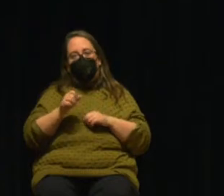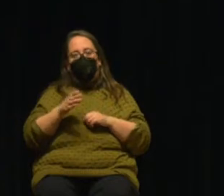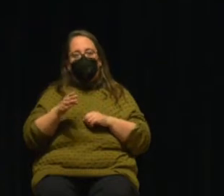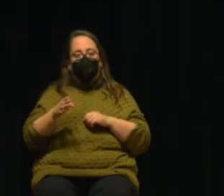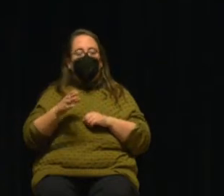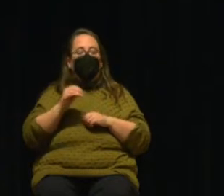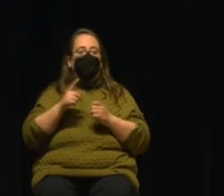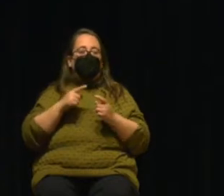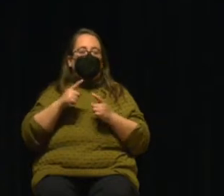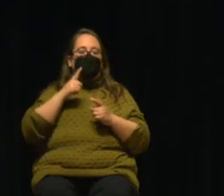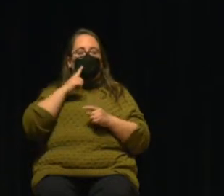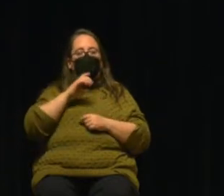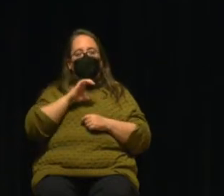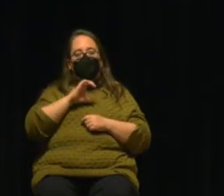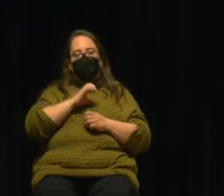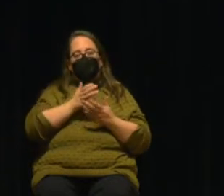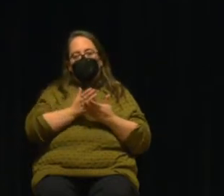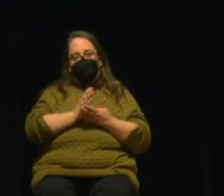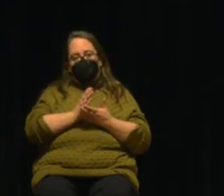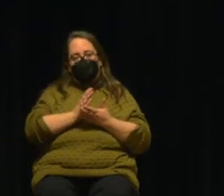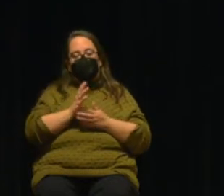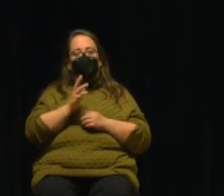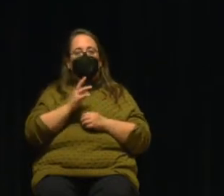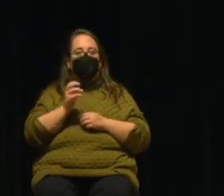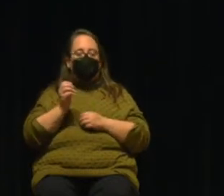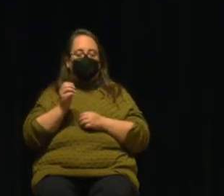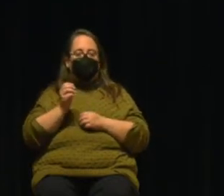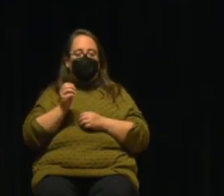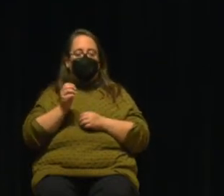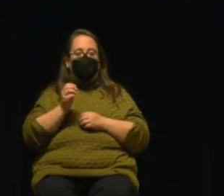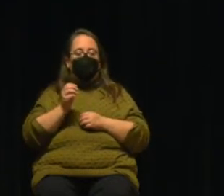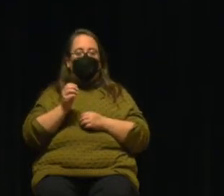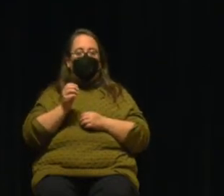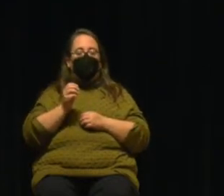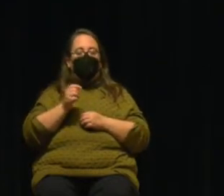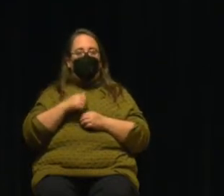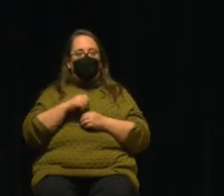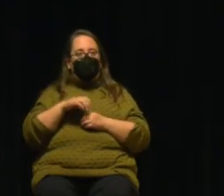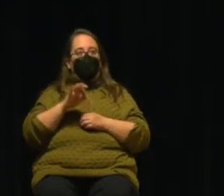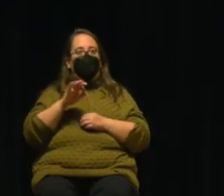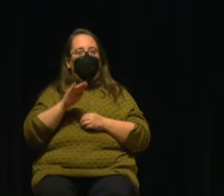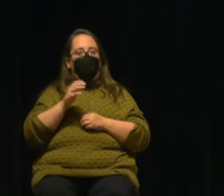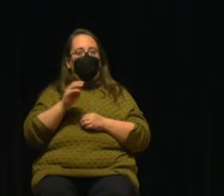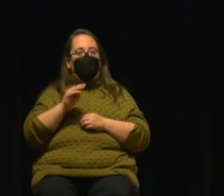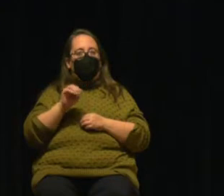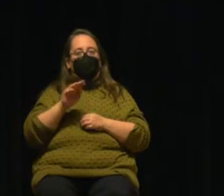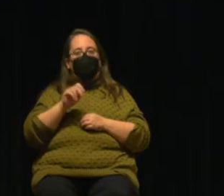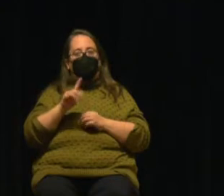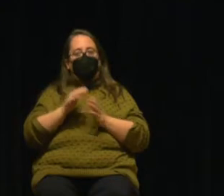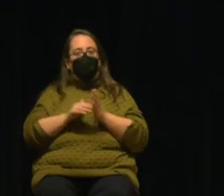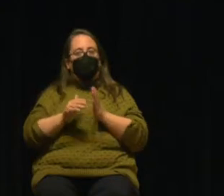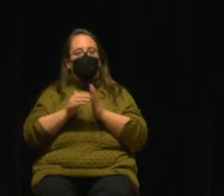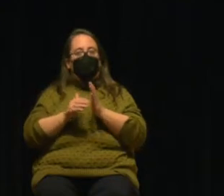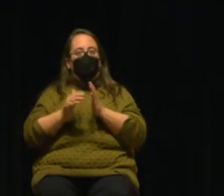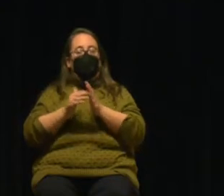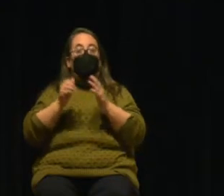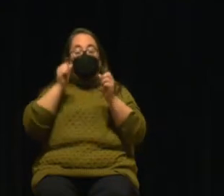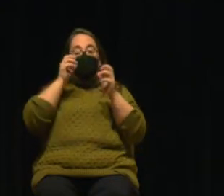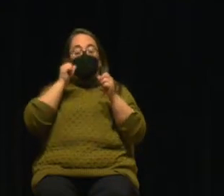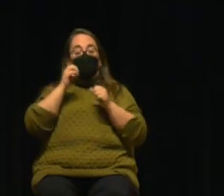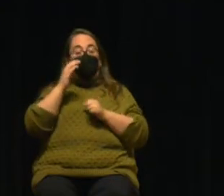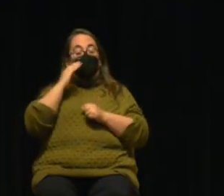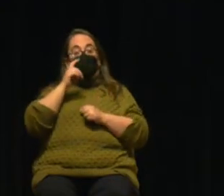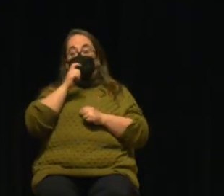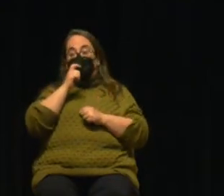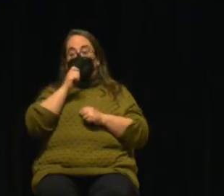and their struggle for citizenship rights. And I kept coming across William Still. And it was surprising because I knew who he